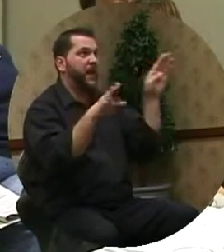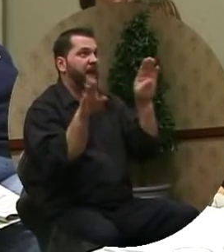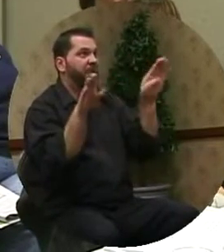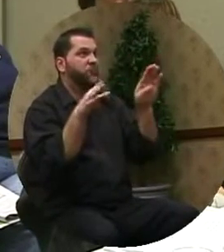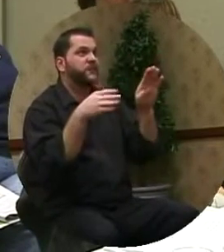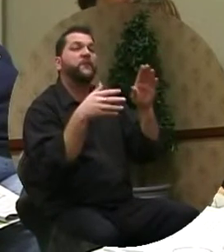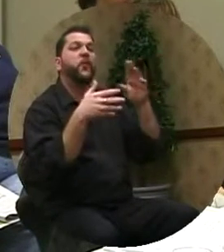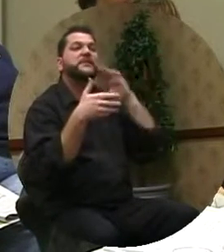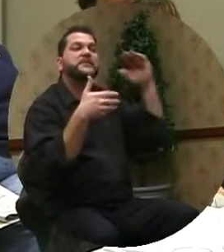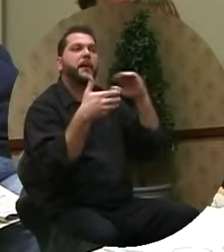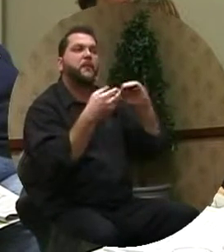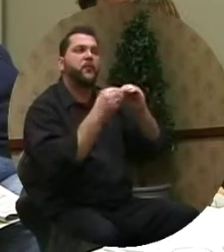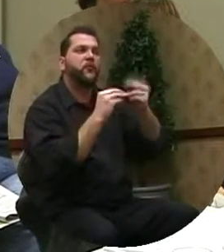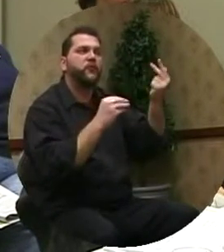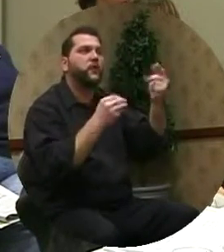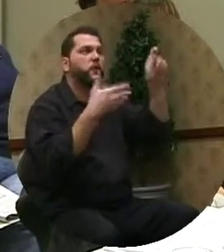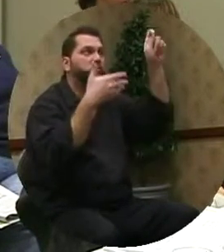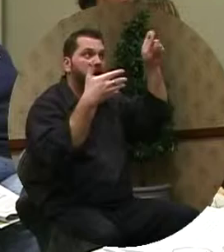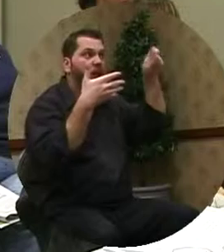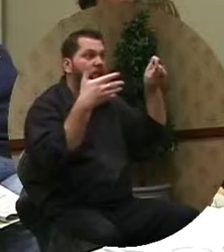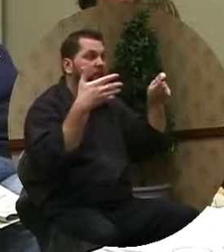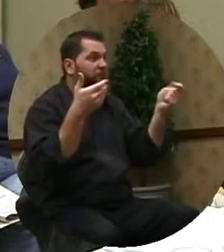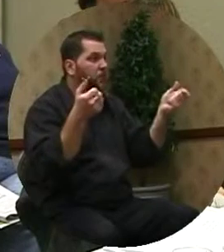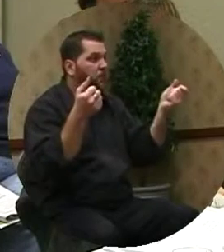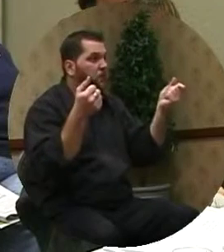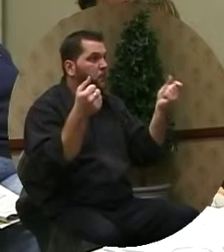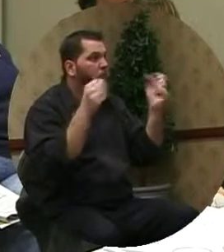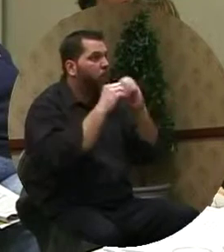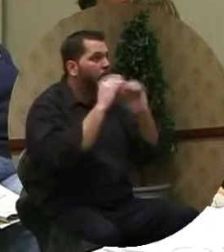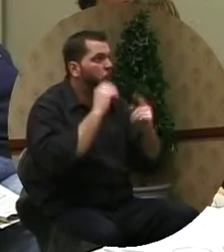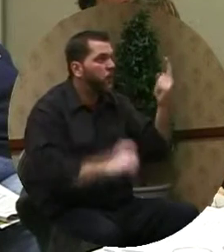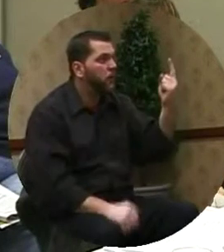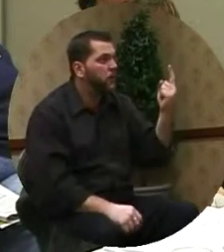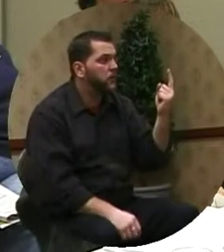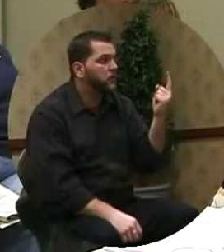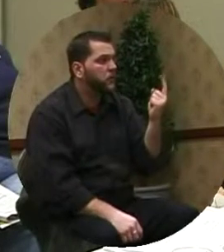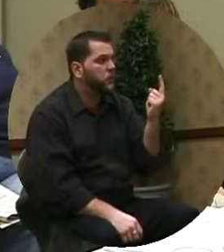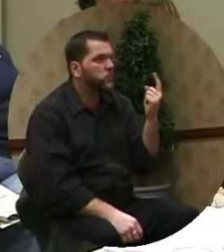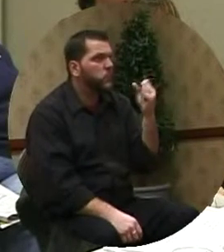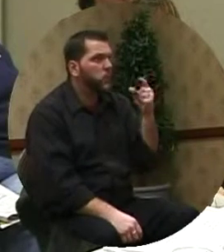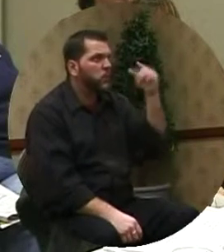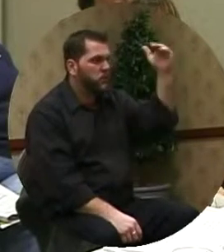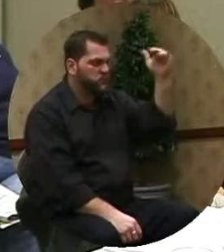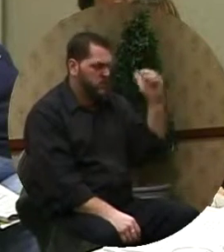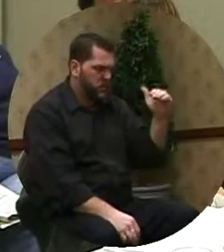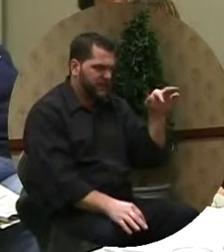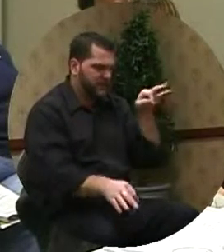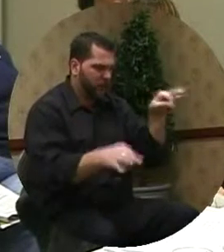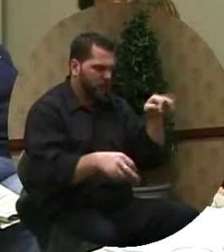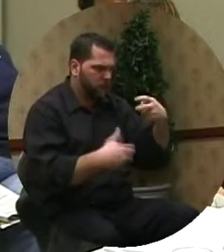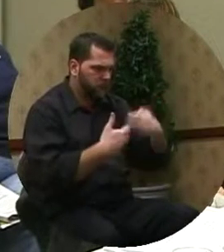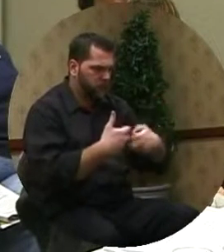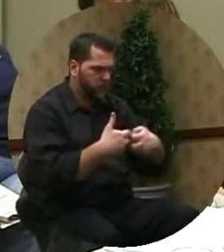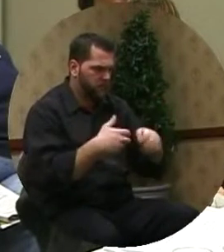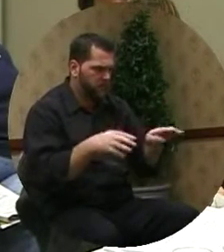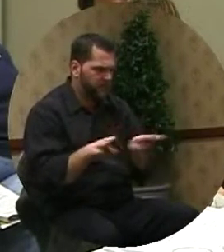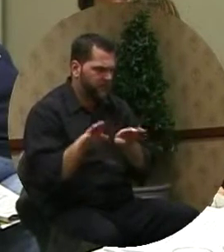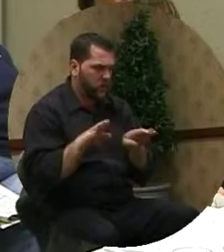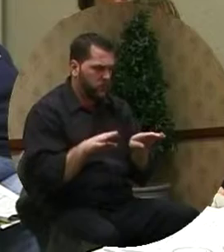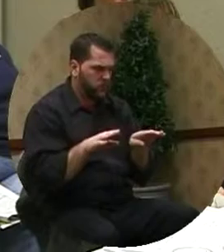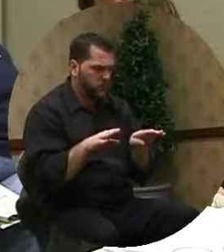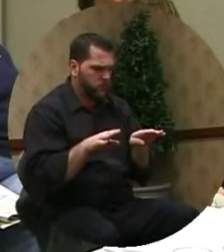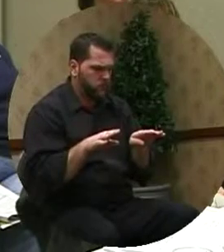step 3. Yeah. Okay. That's it. Okay. Then, so to describe the problem behavior, would we just